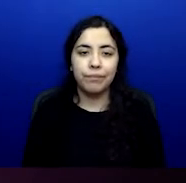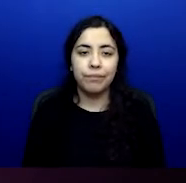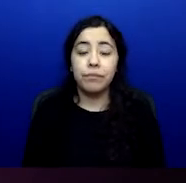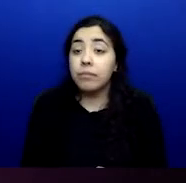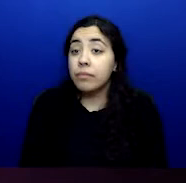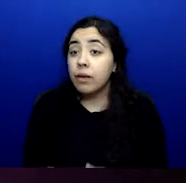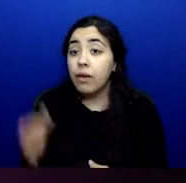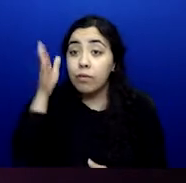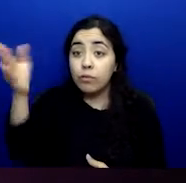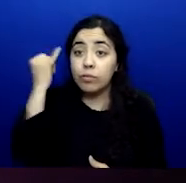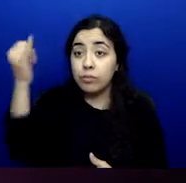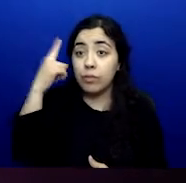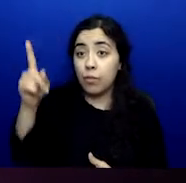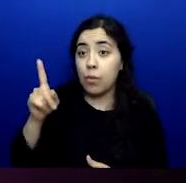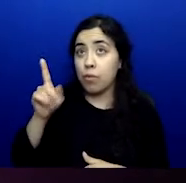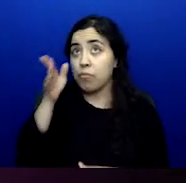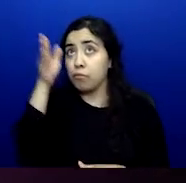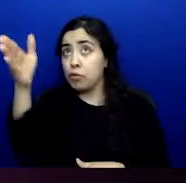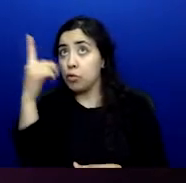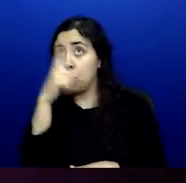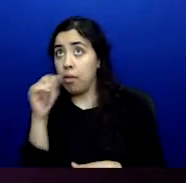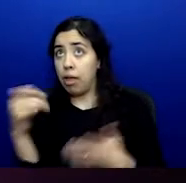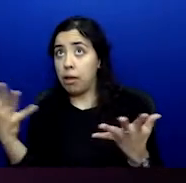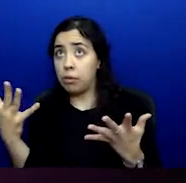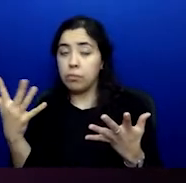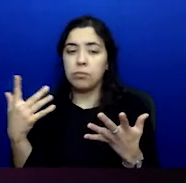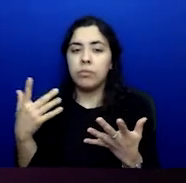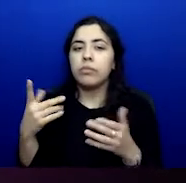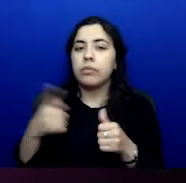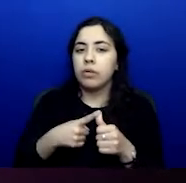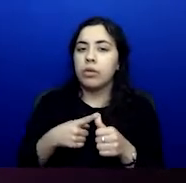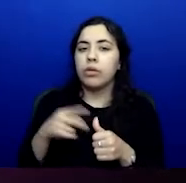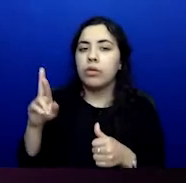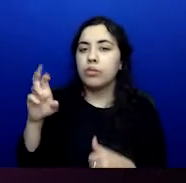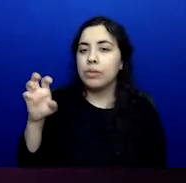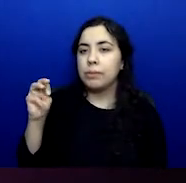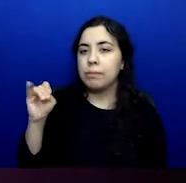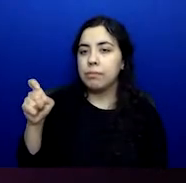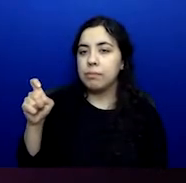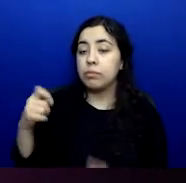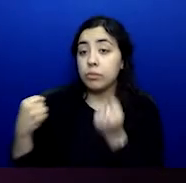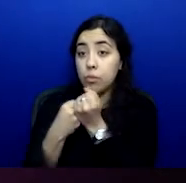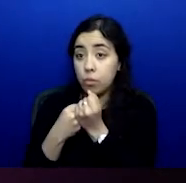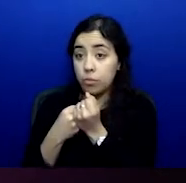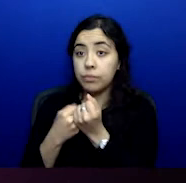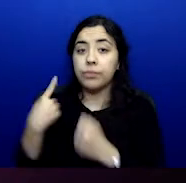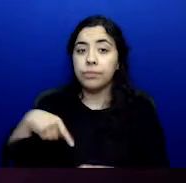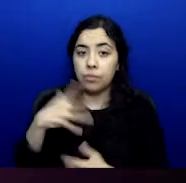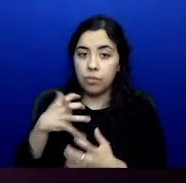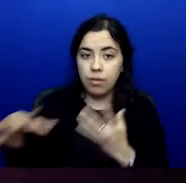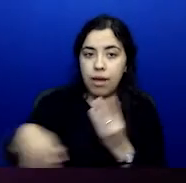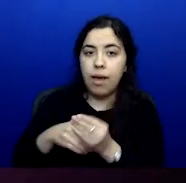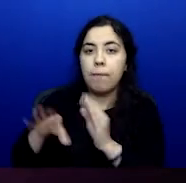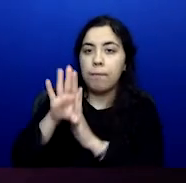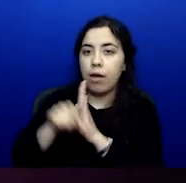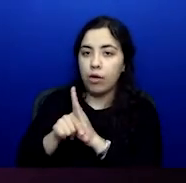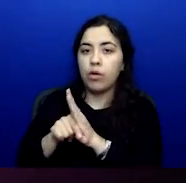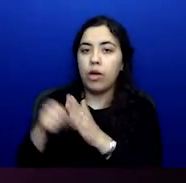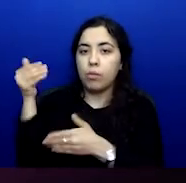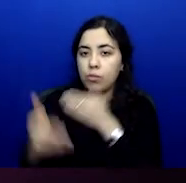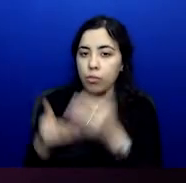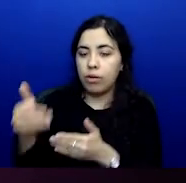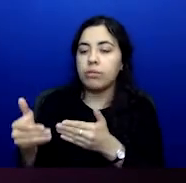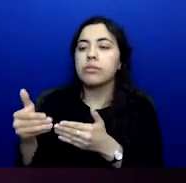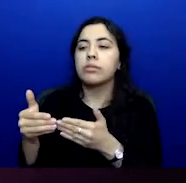So future ideas for where we want to go is remix support. We want to add a background processing